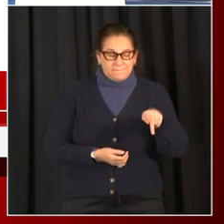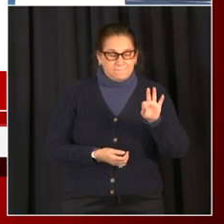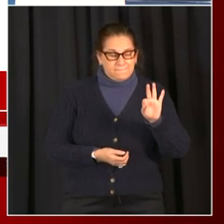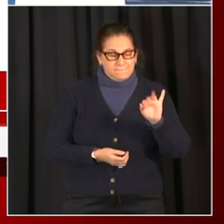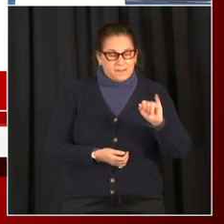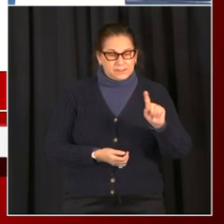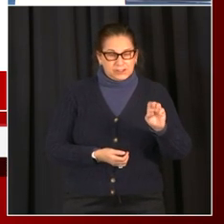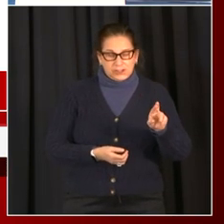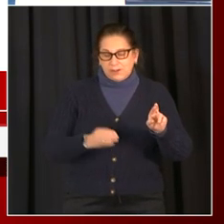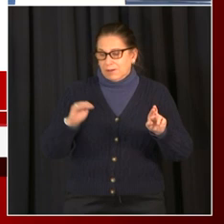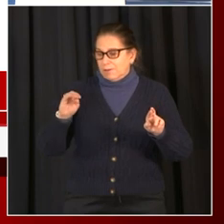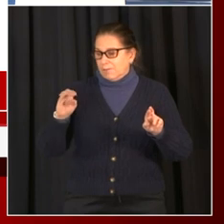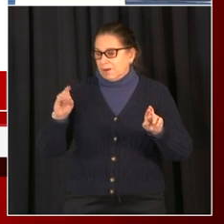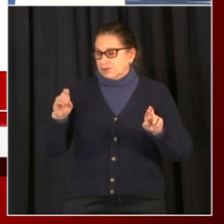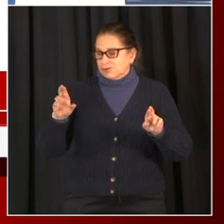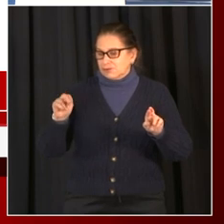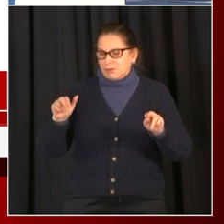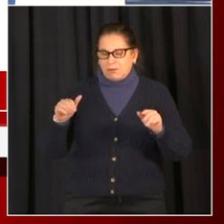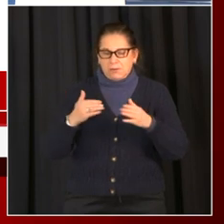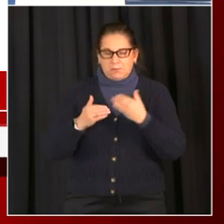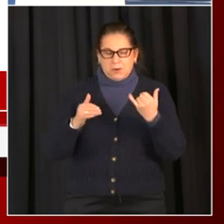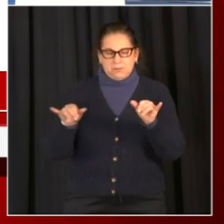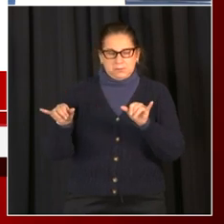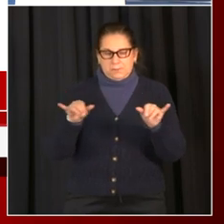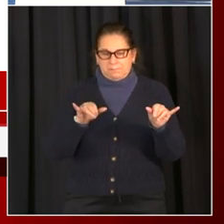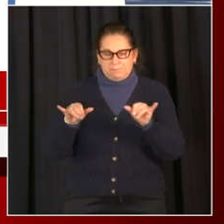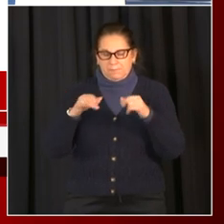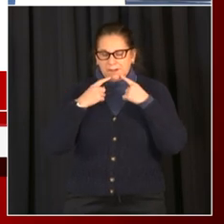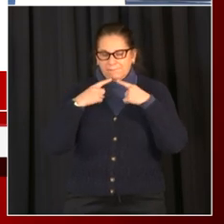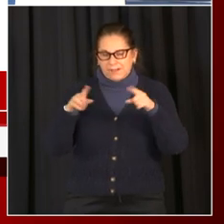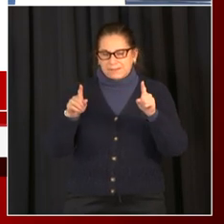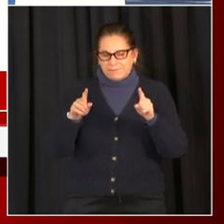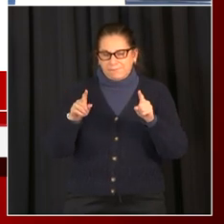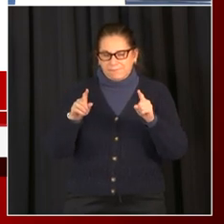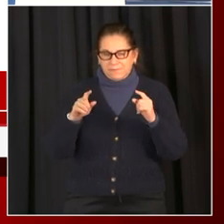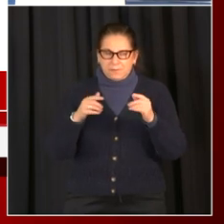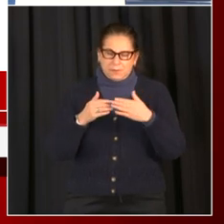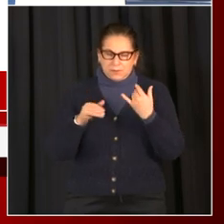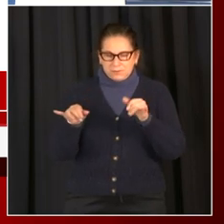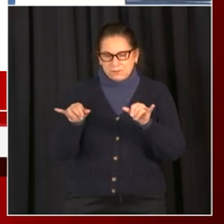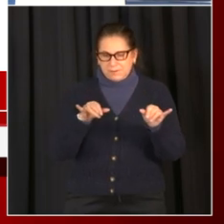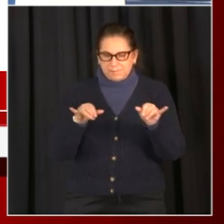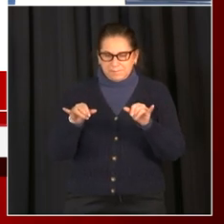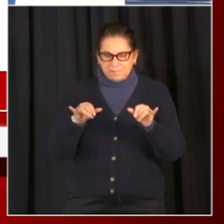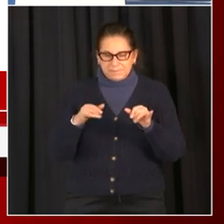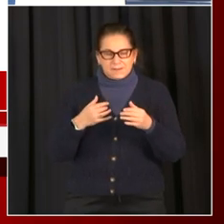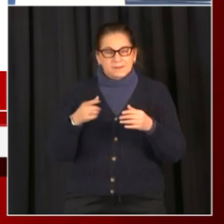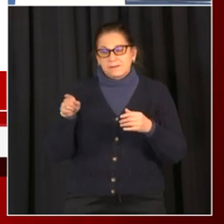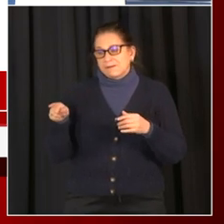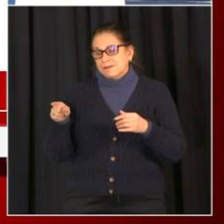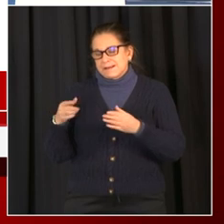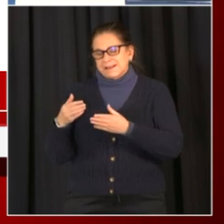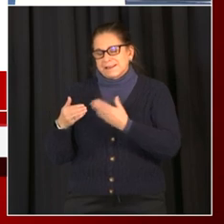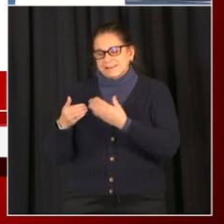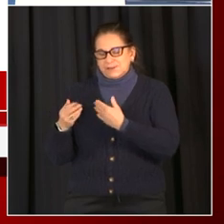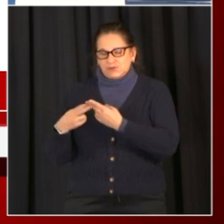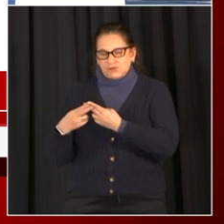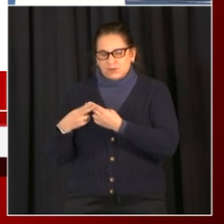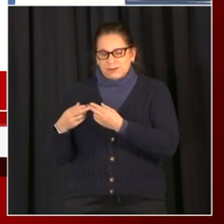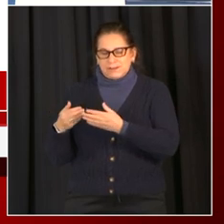profile as the PFIZER vaccine, it does require easier storage and handling. It could be stored in a